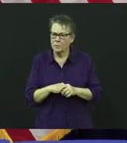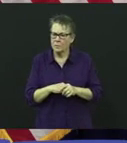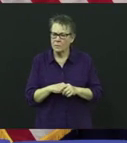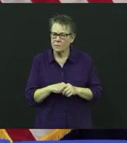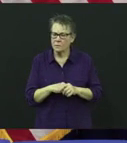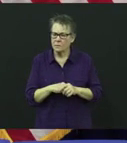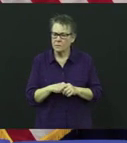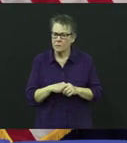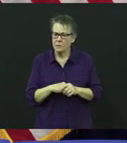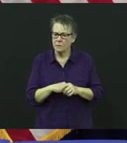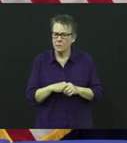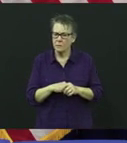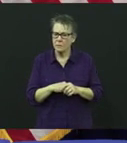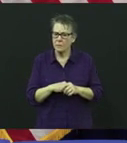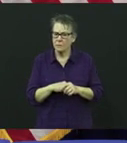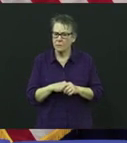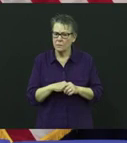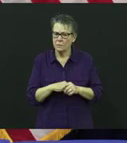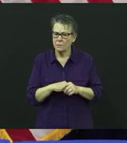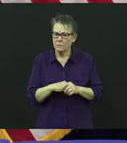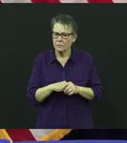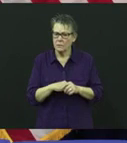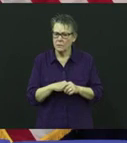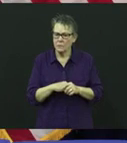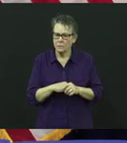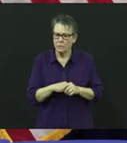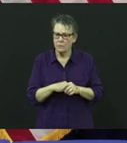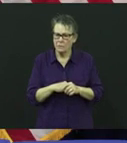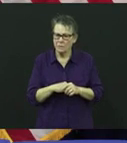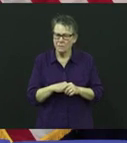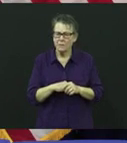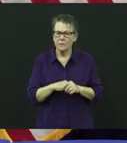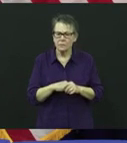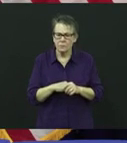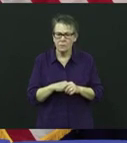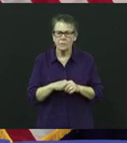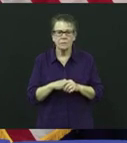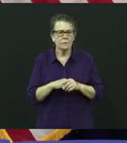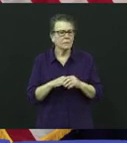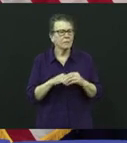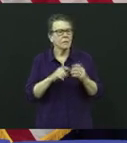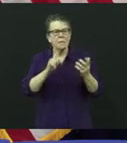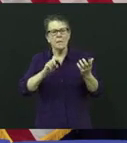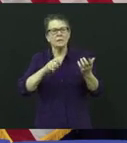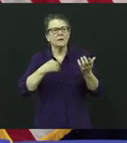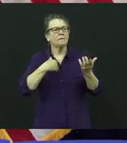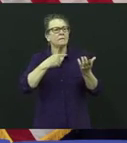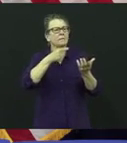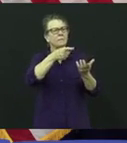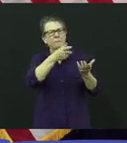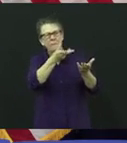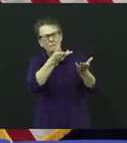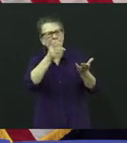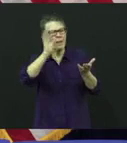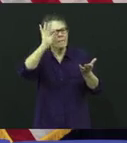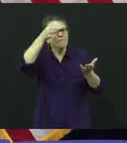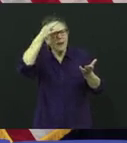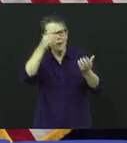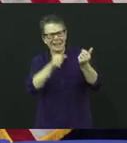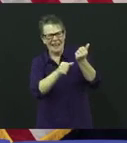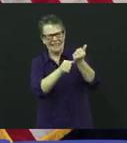assistance program, a big direct stabilization fund, among other elements as we understand it that are currently on the table, a